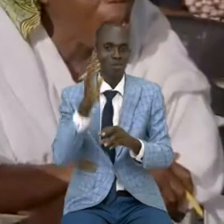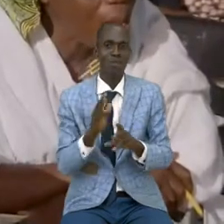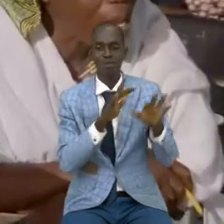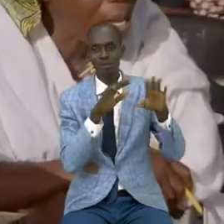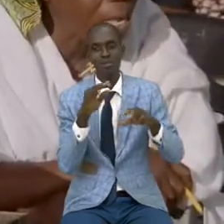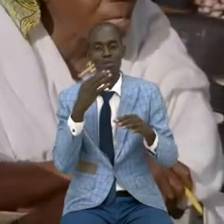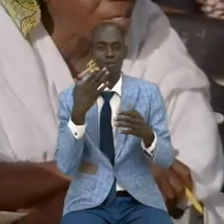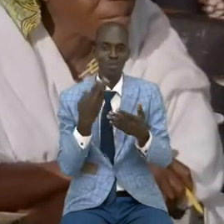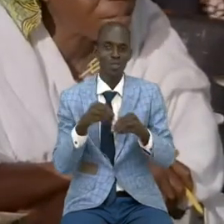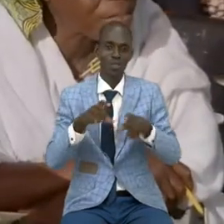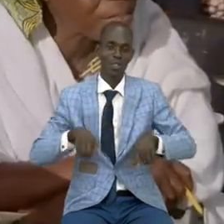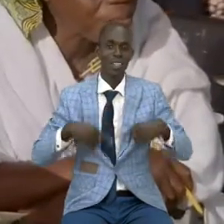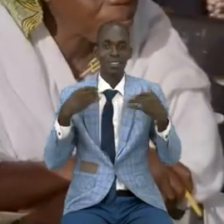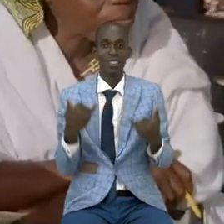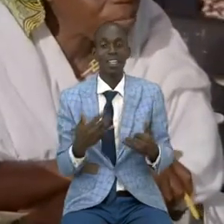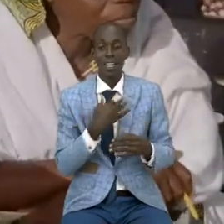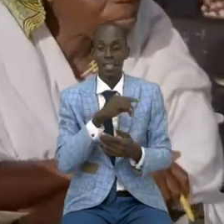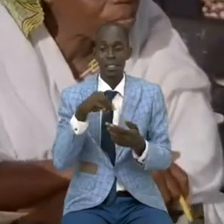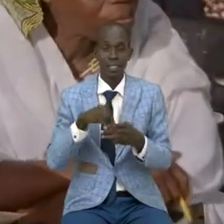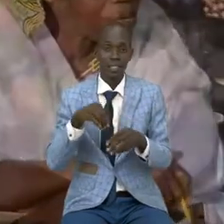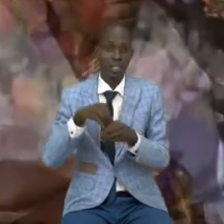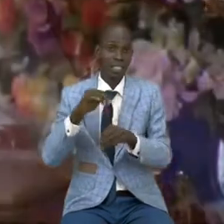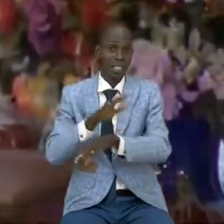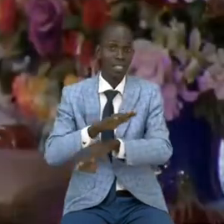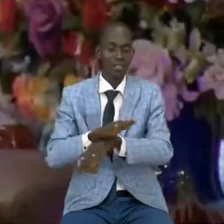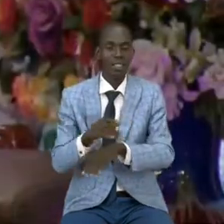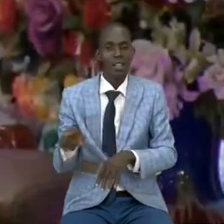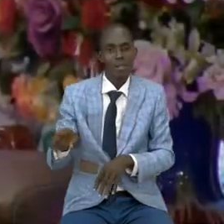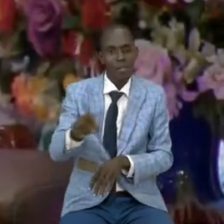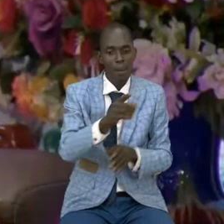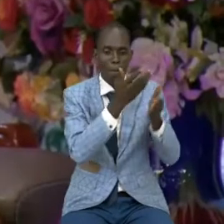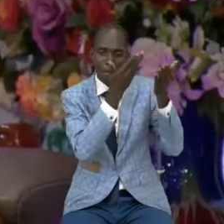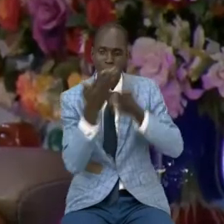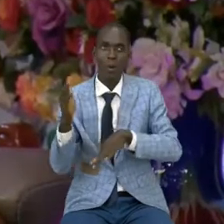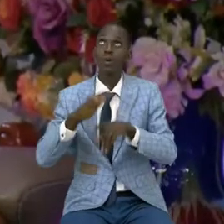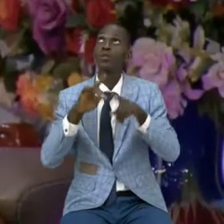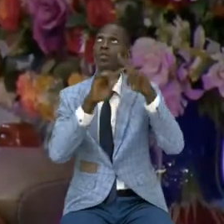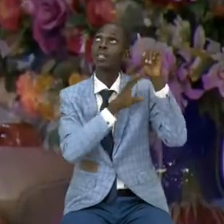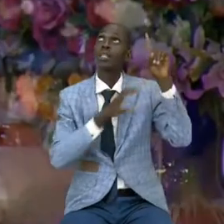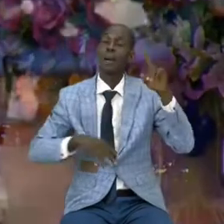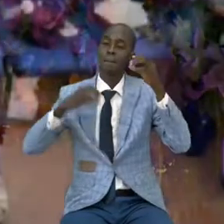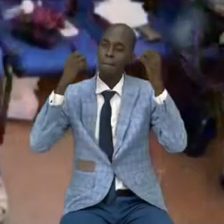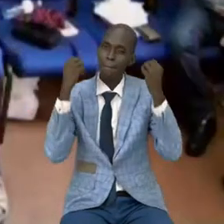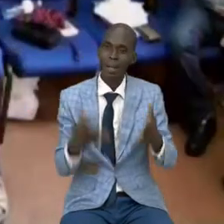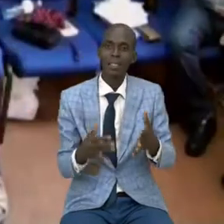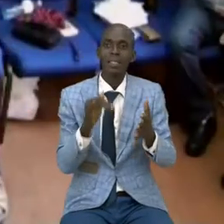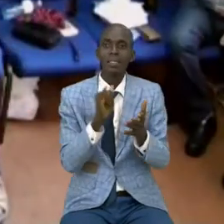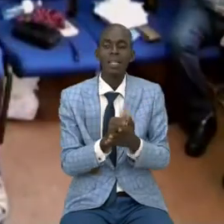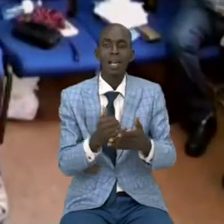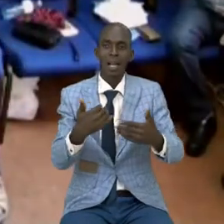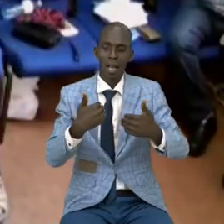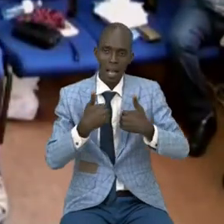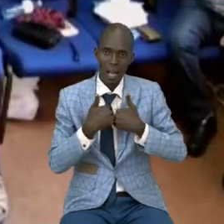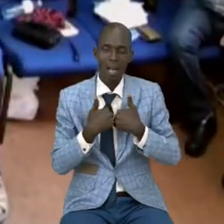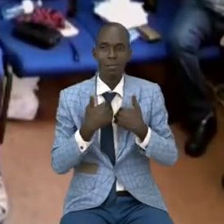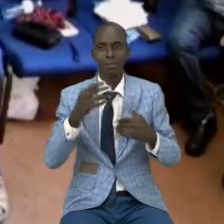the evening was come, they brought unto him many that were possessed